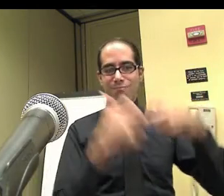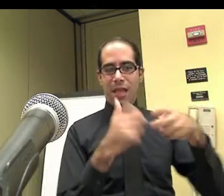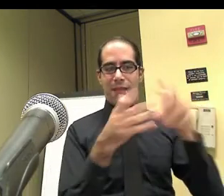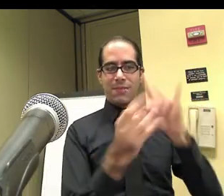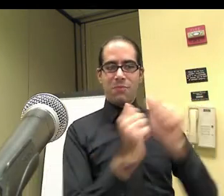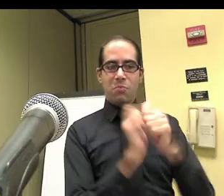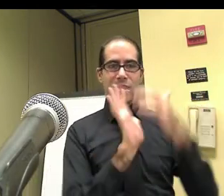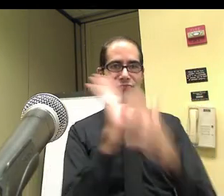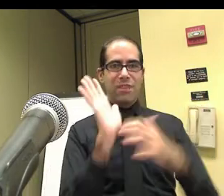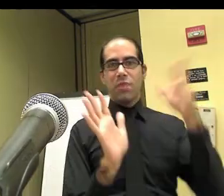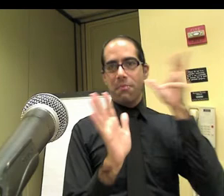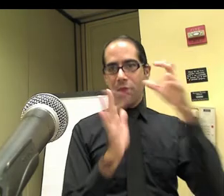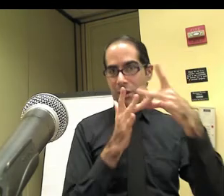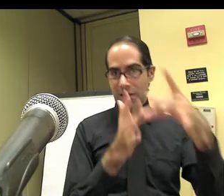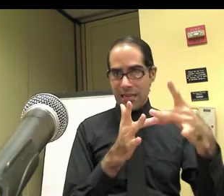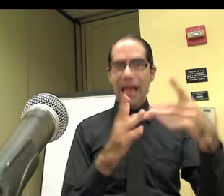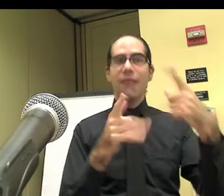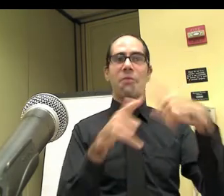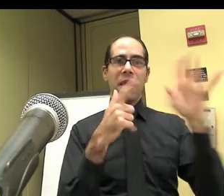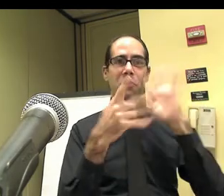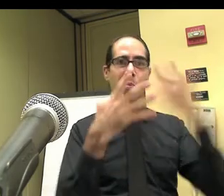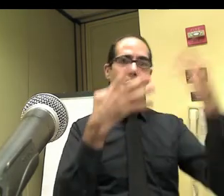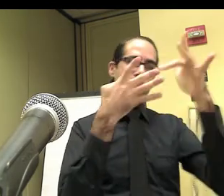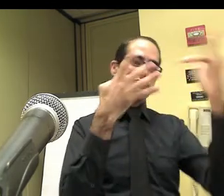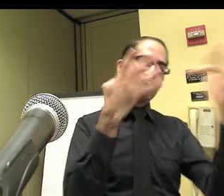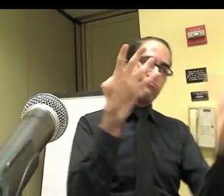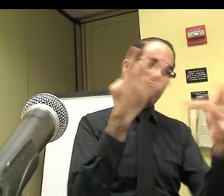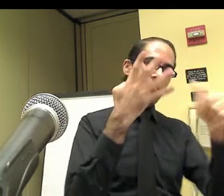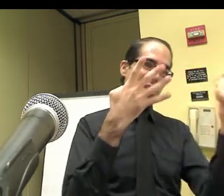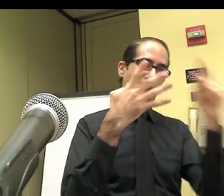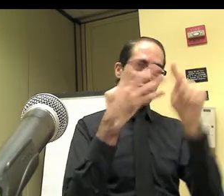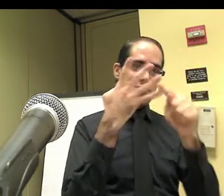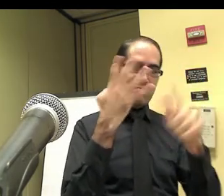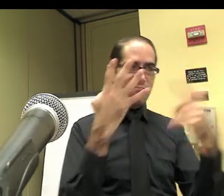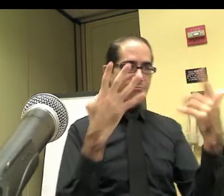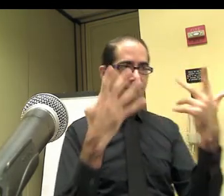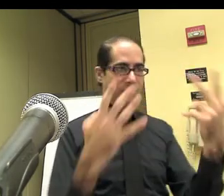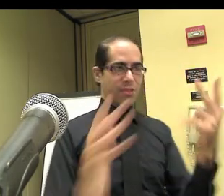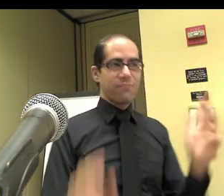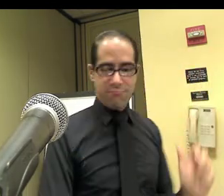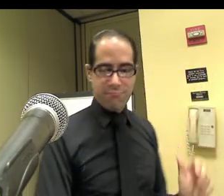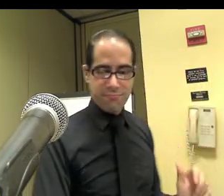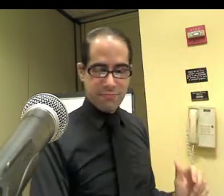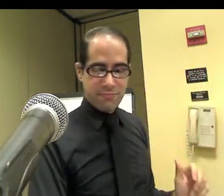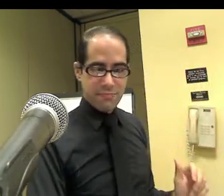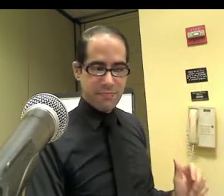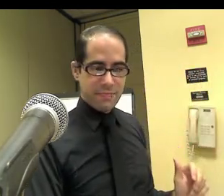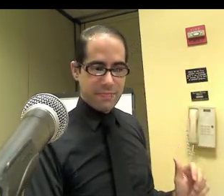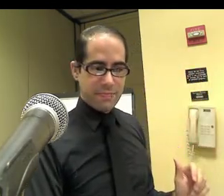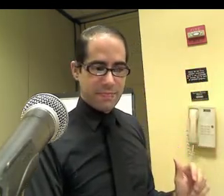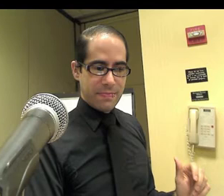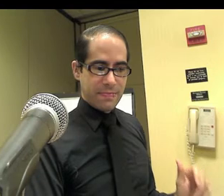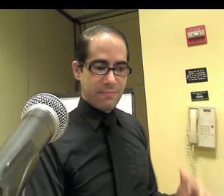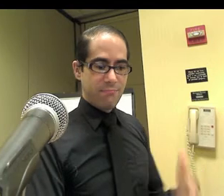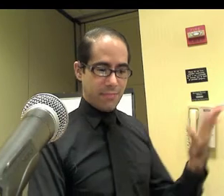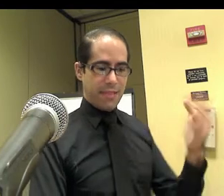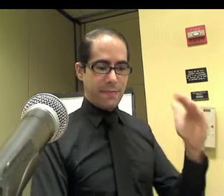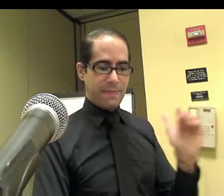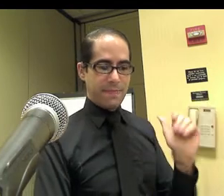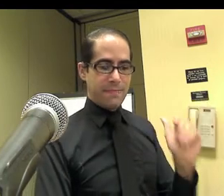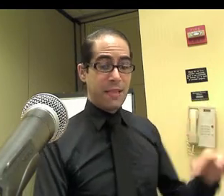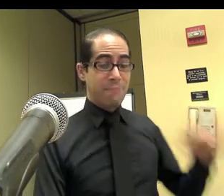We're going to talk about the pros and cons of transcribed audio, and then we'll look at the other three points as well.